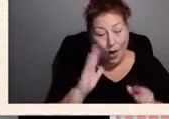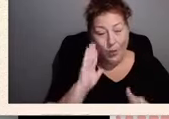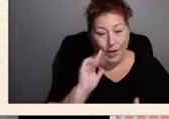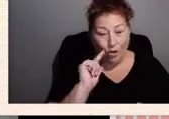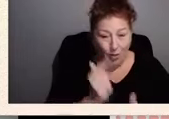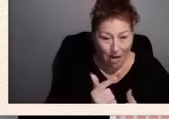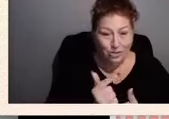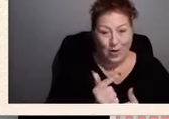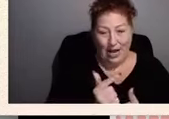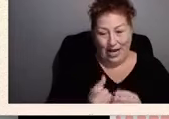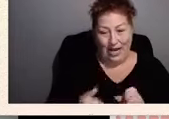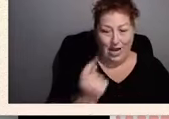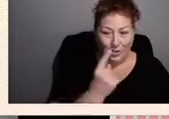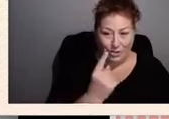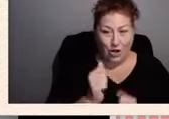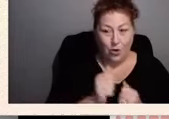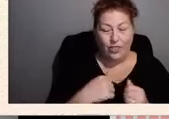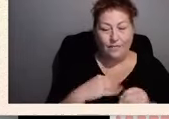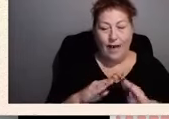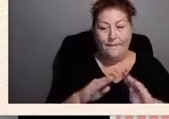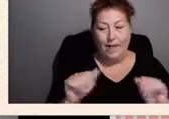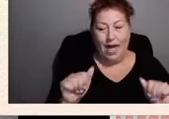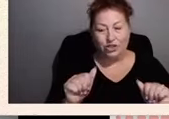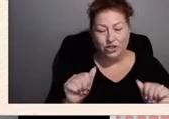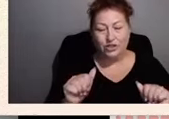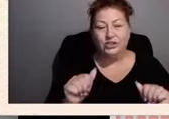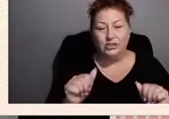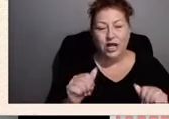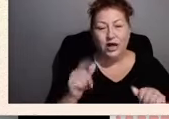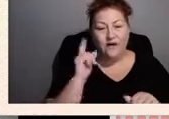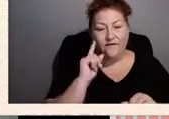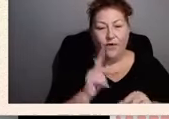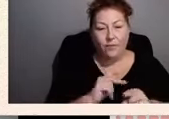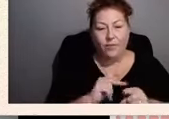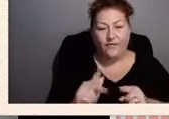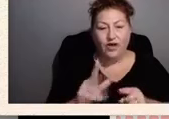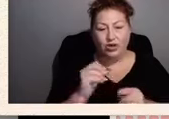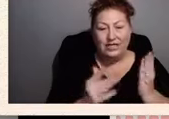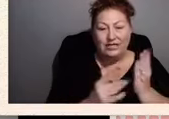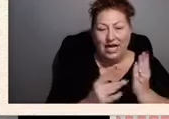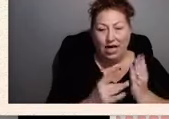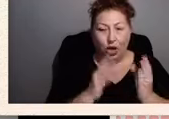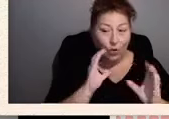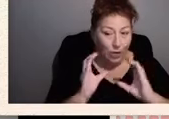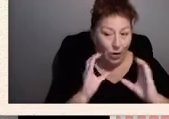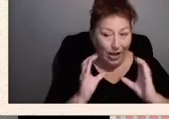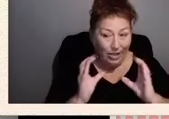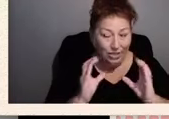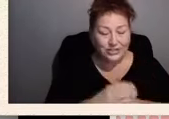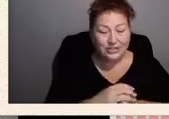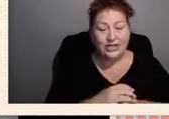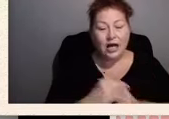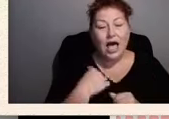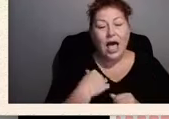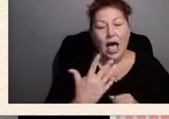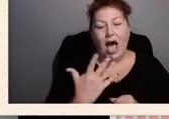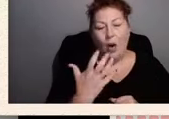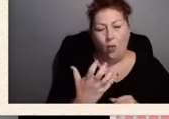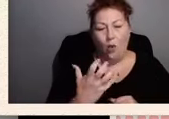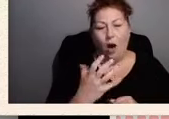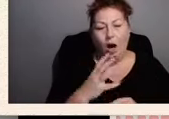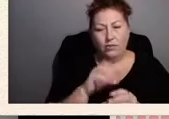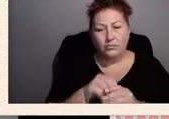next year with my Bachelor of Arts in Professional and Technical Communications. I want to go into marketing